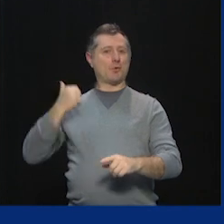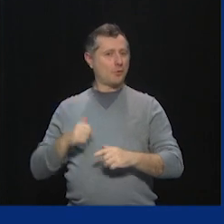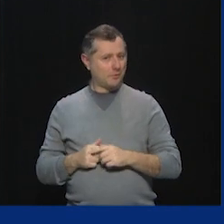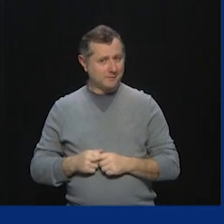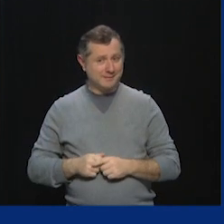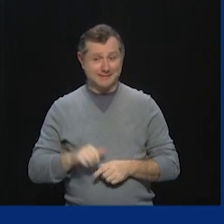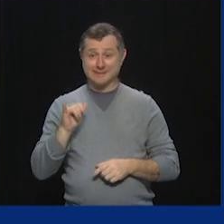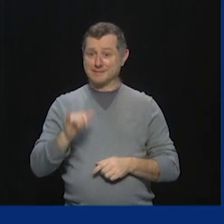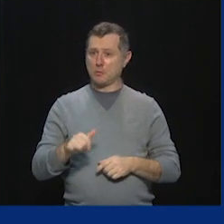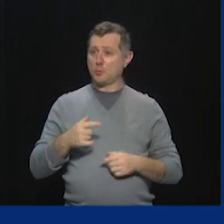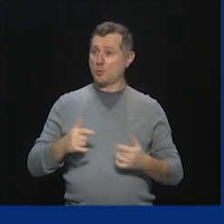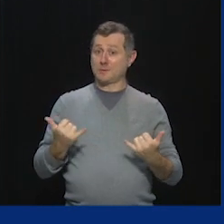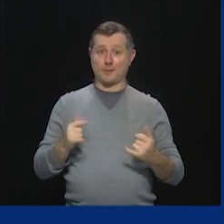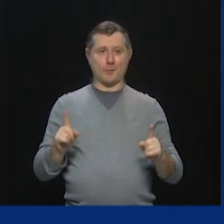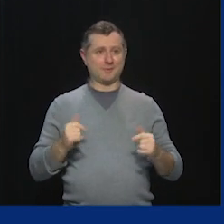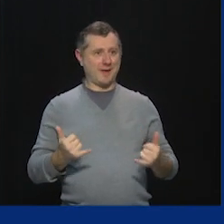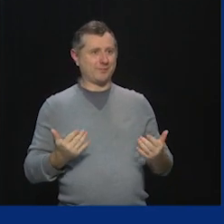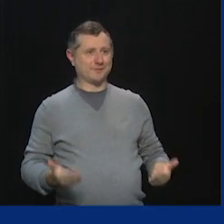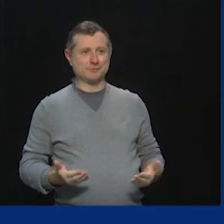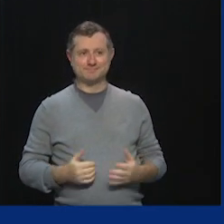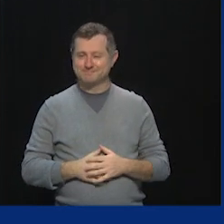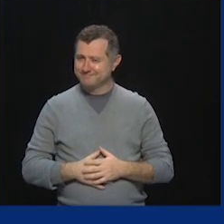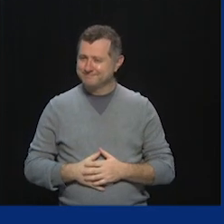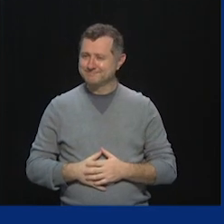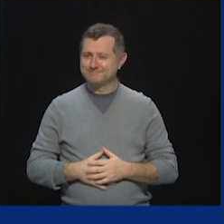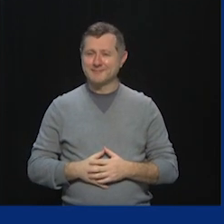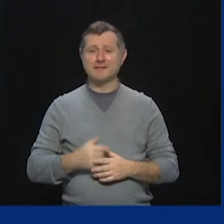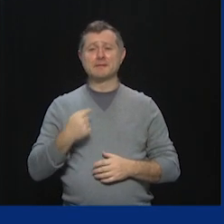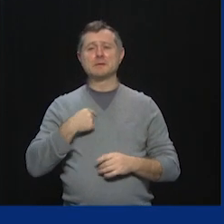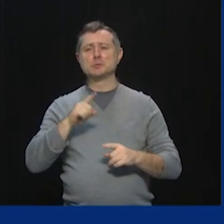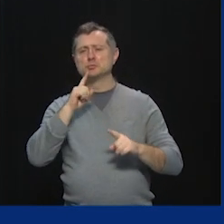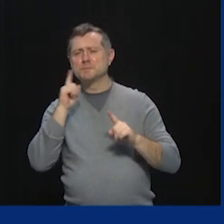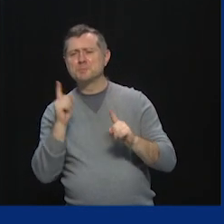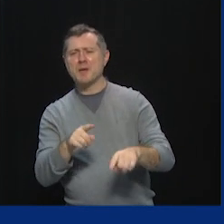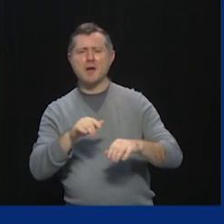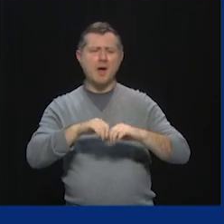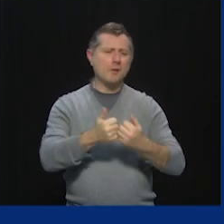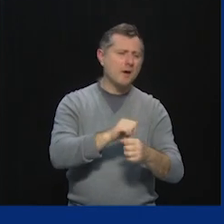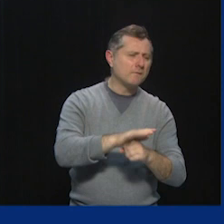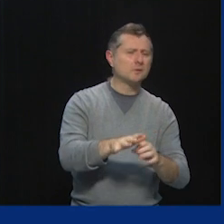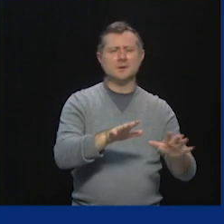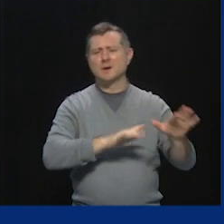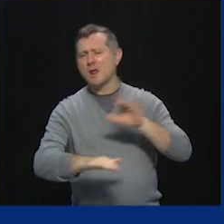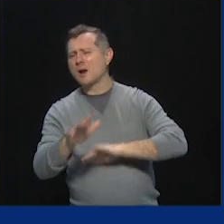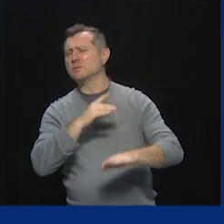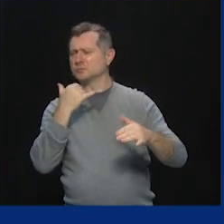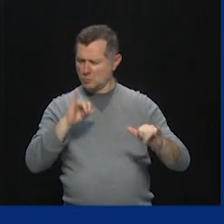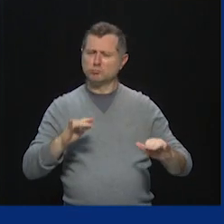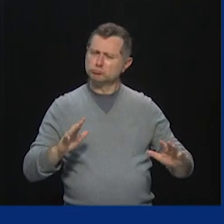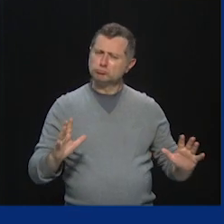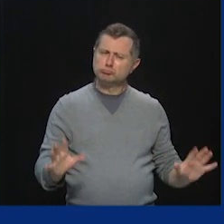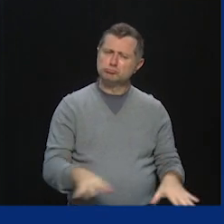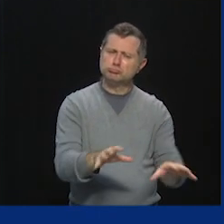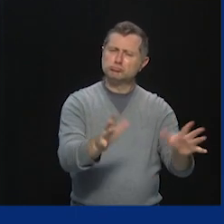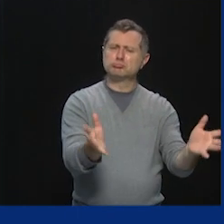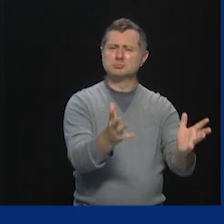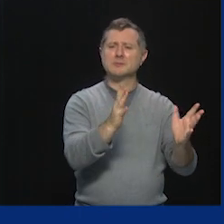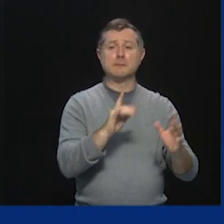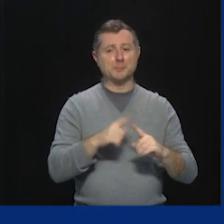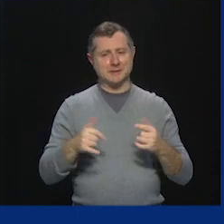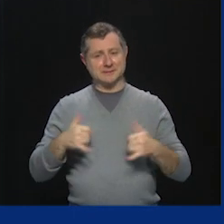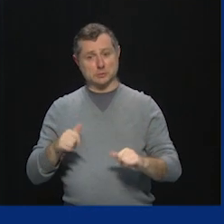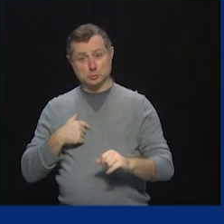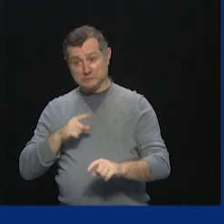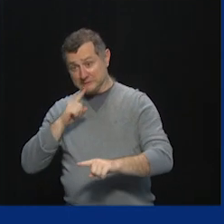today. As we continue our response to dealing with the pandemic, which is still very much with us, it's how we respond to it and